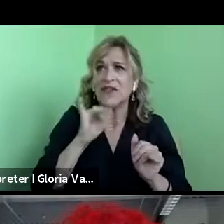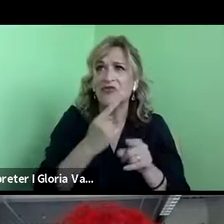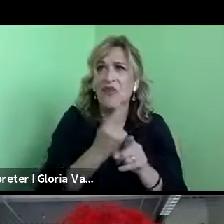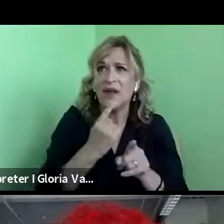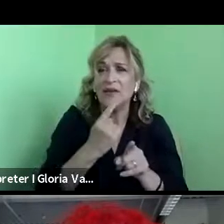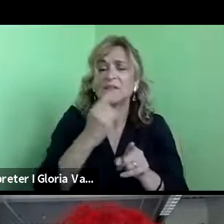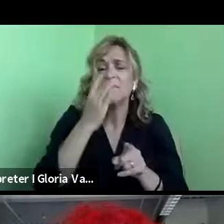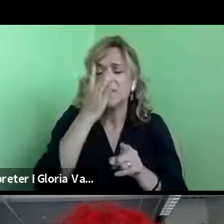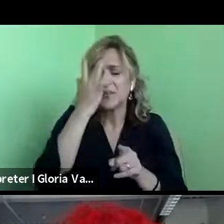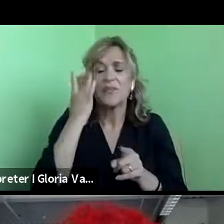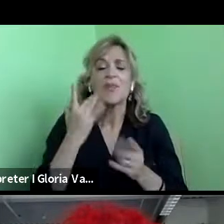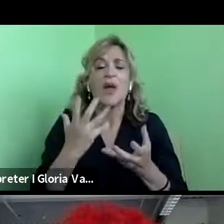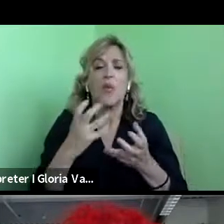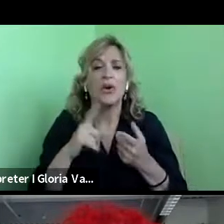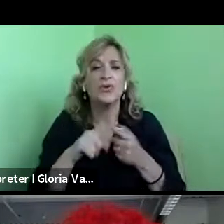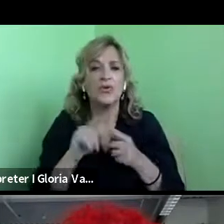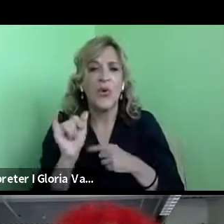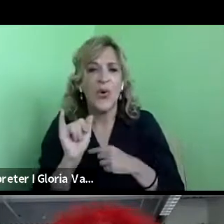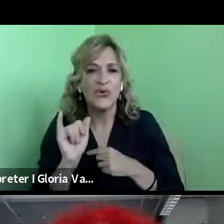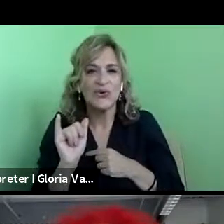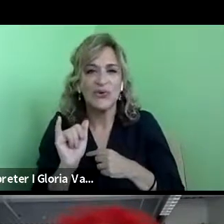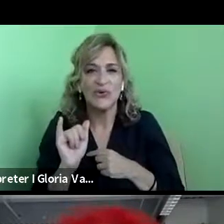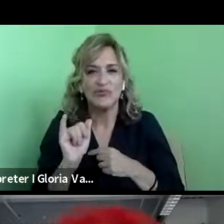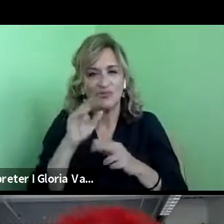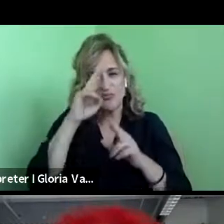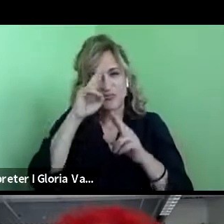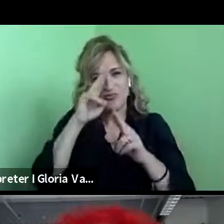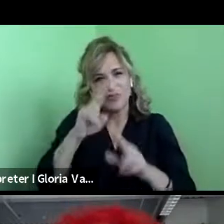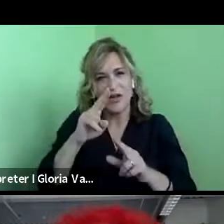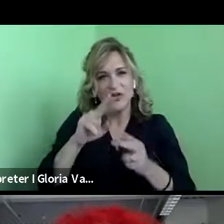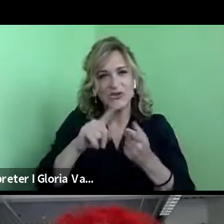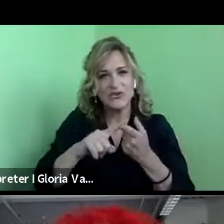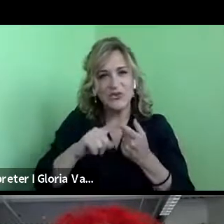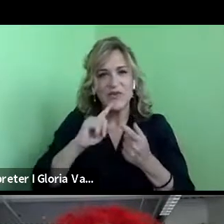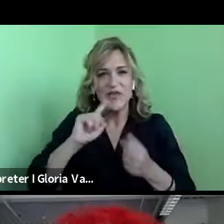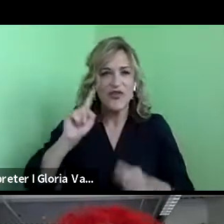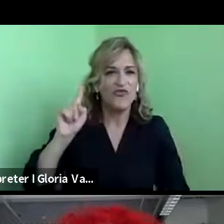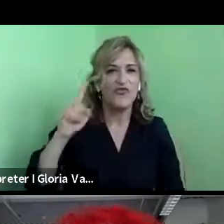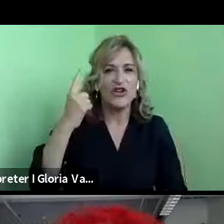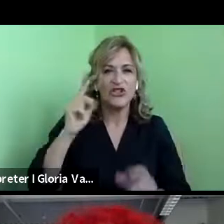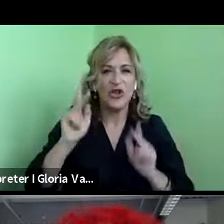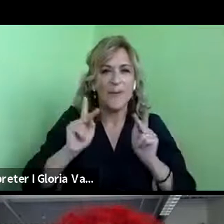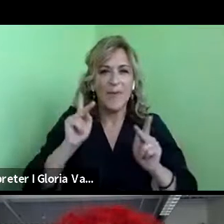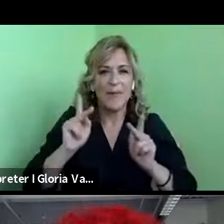also want to, you know, pay respect to the original people.